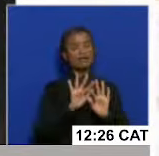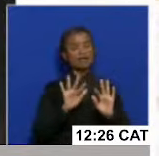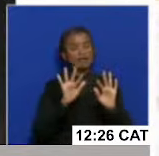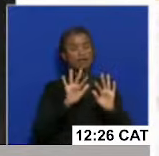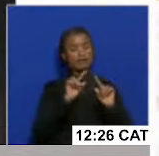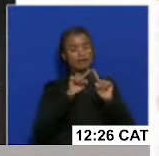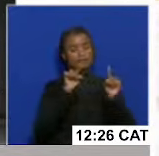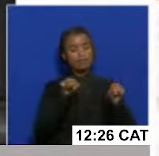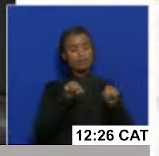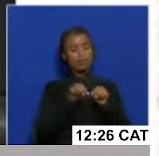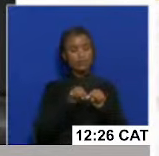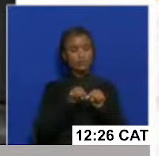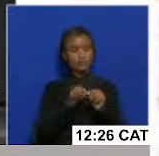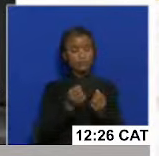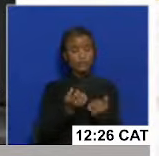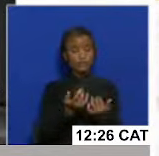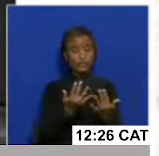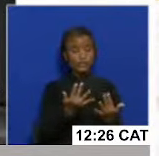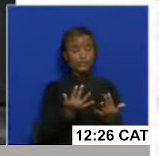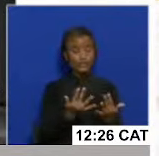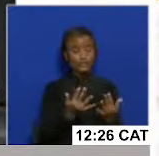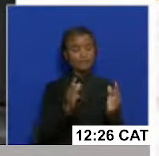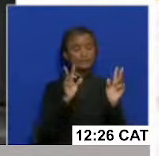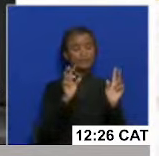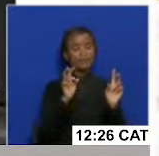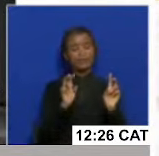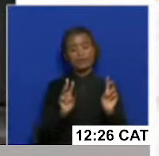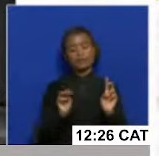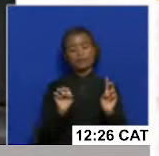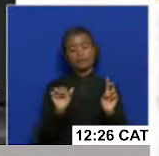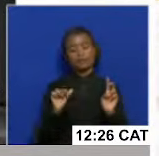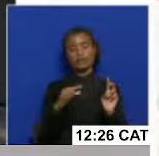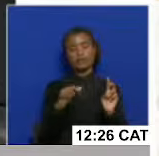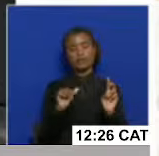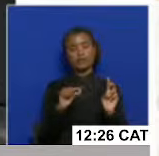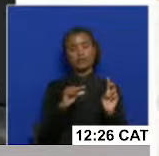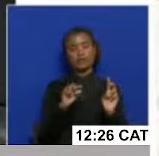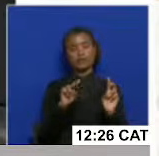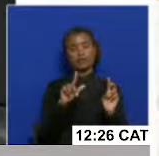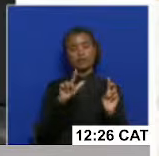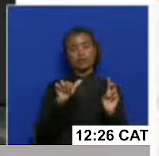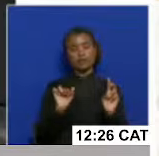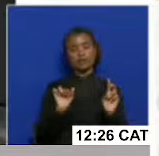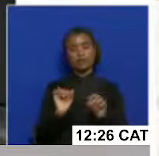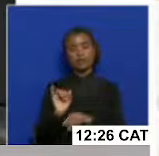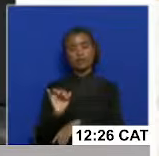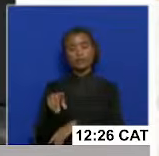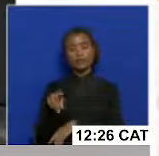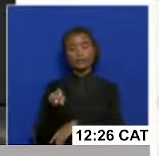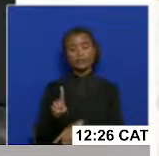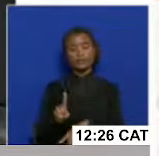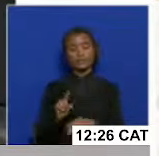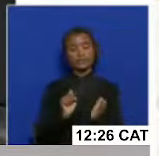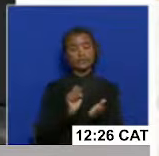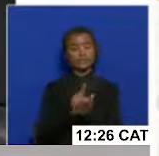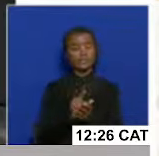Magagula iPad, and it's sent at 18 minutes past 7. You see that?